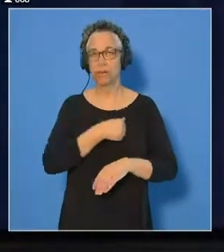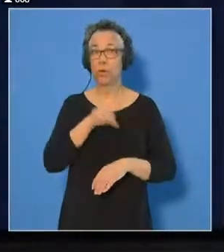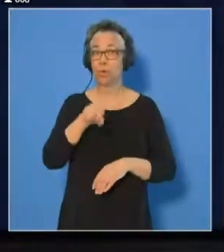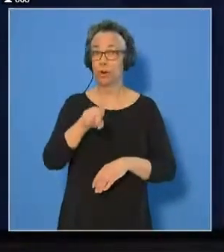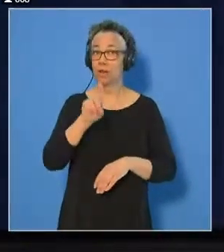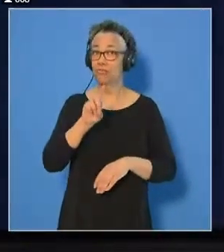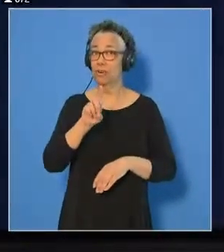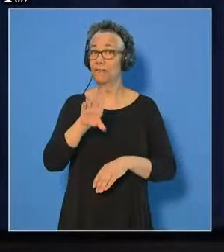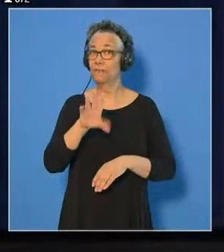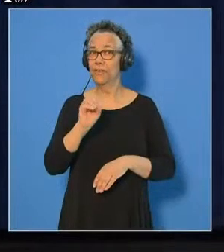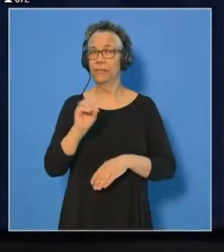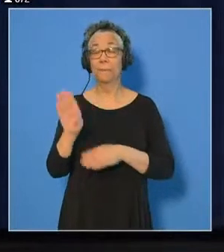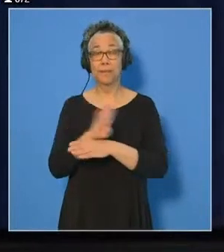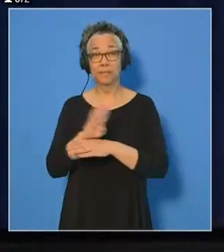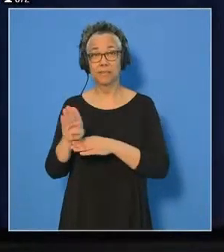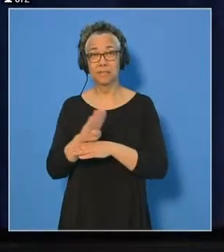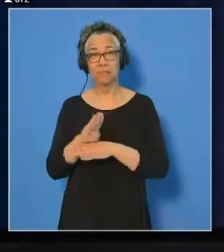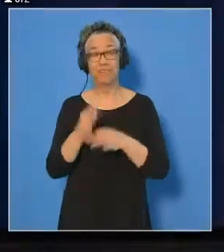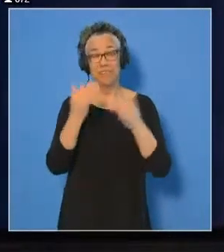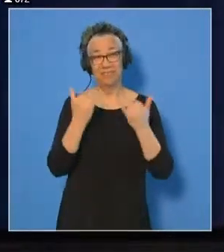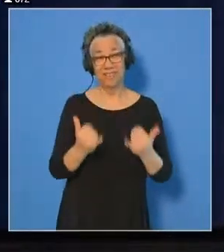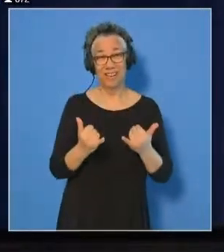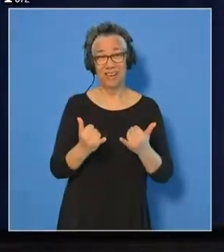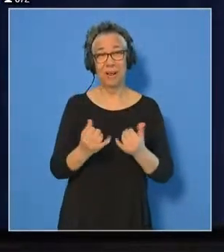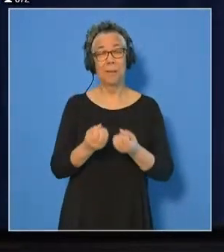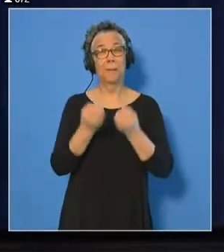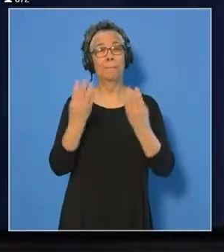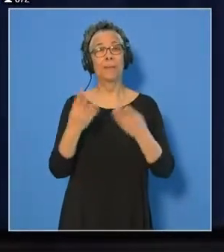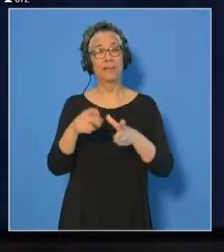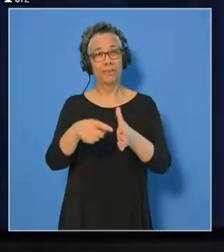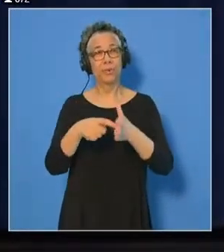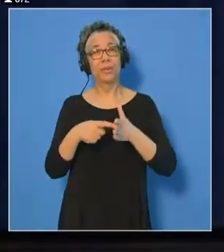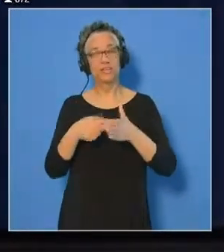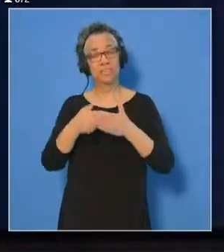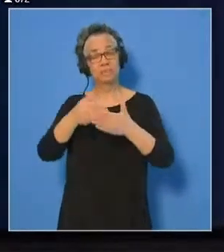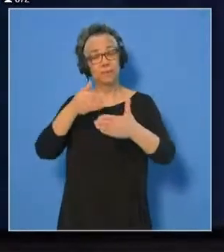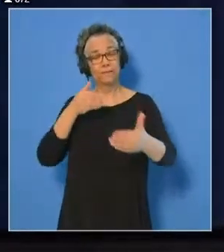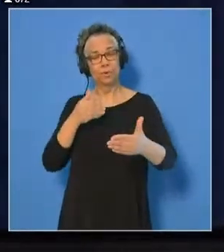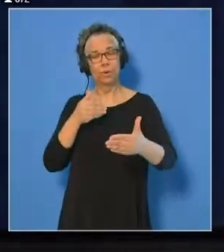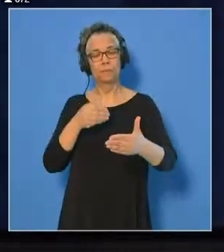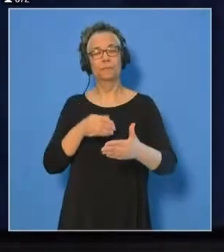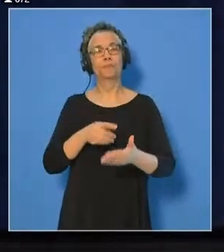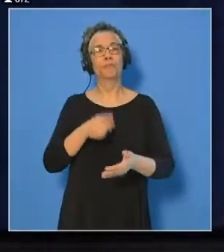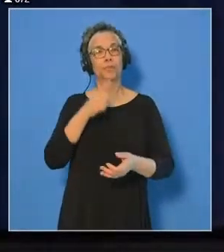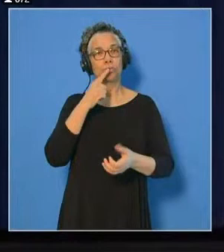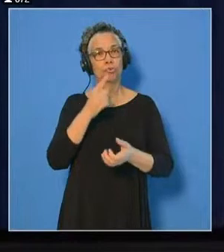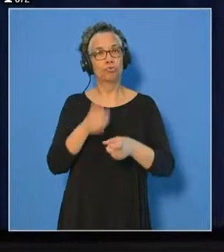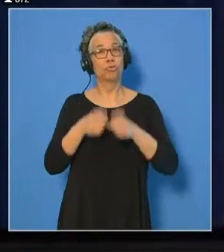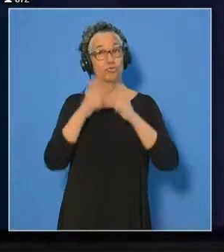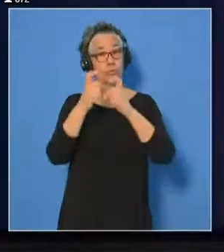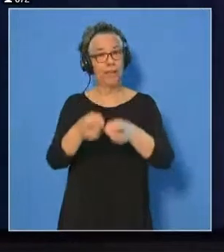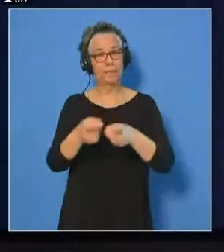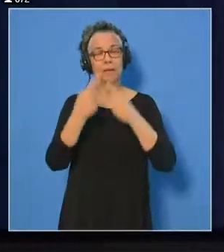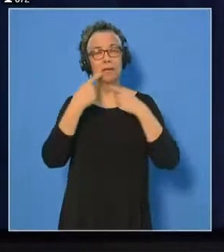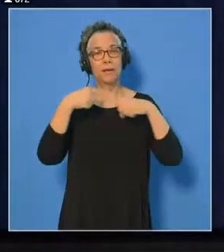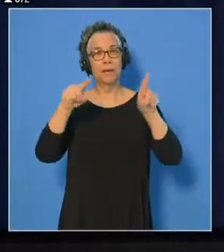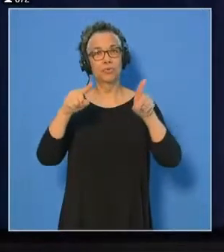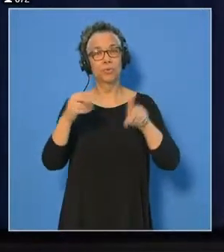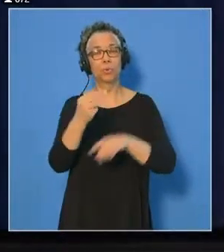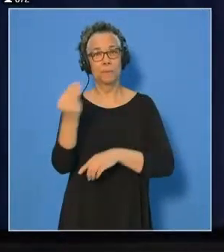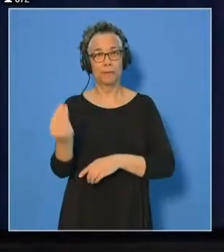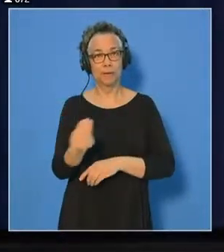businesses. And thus far, many of those requests came in prior to the grant component being provided and announced as it was on